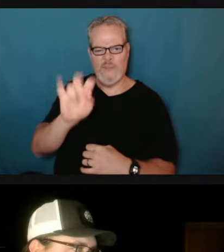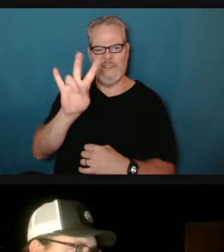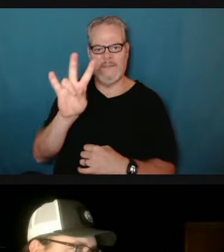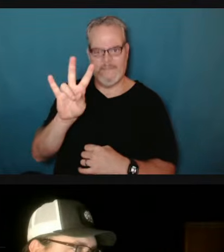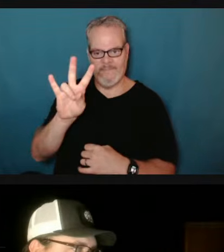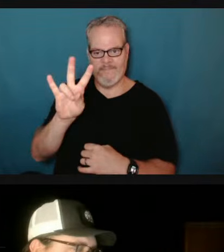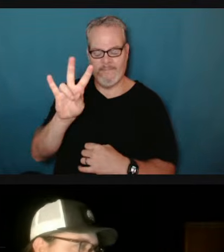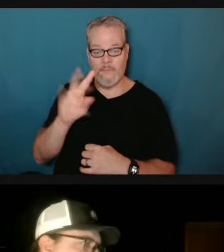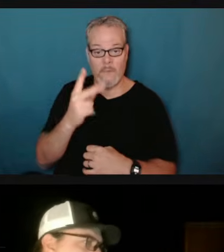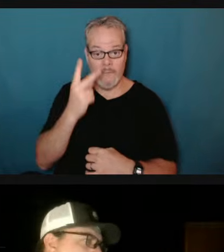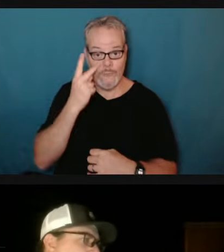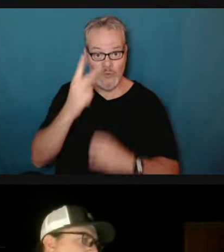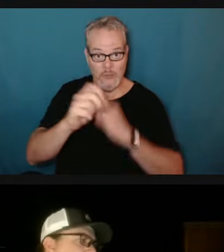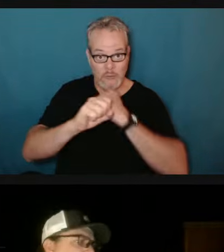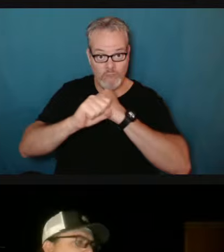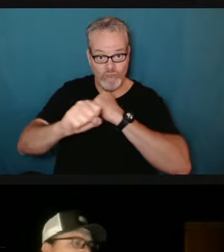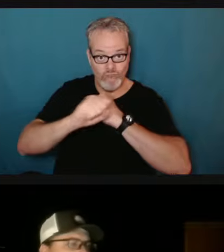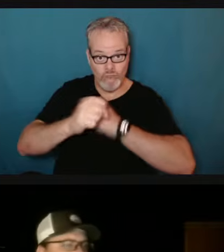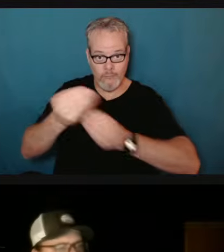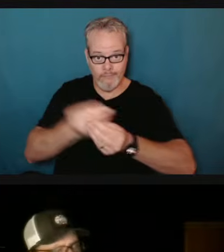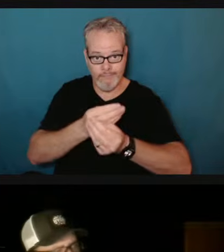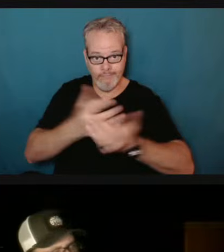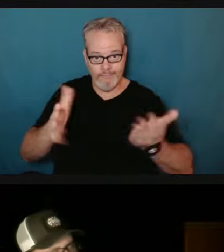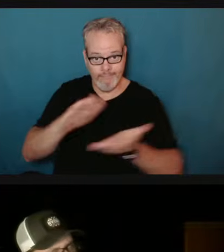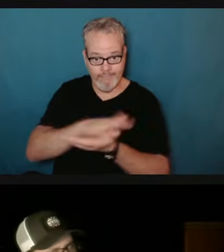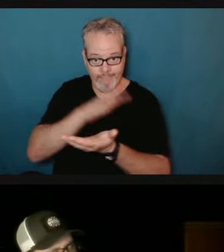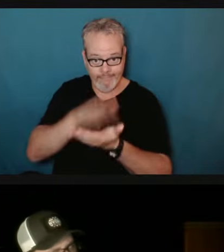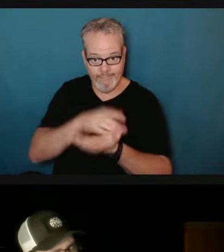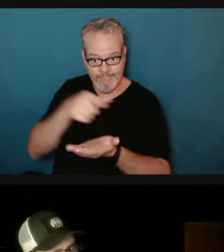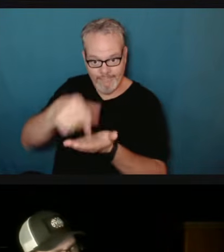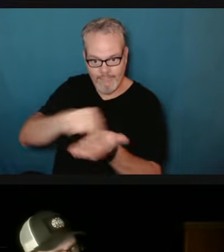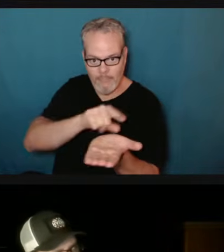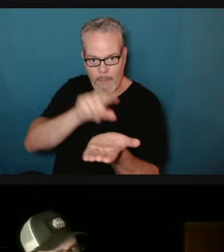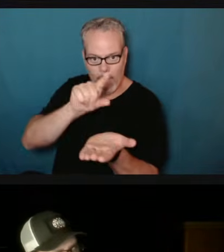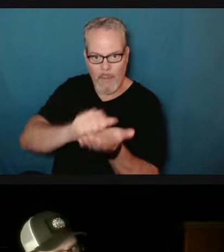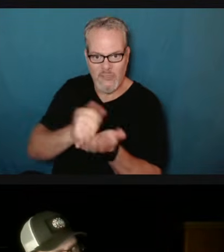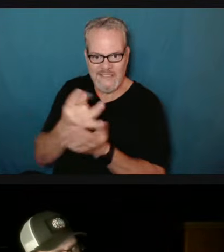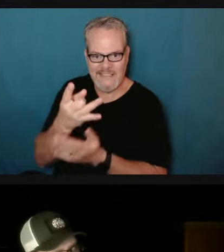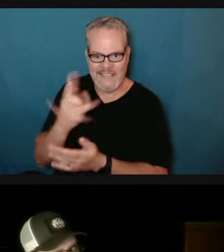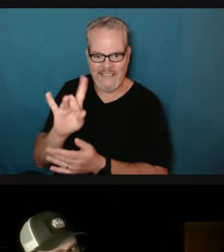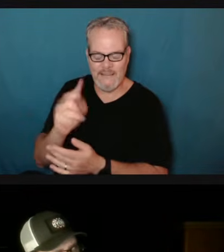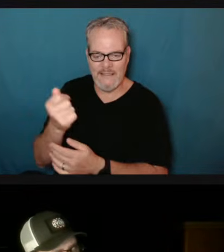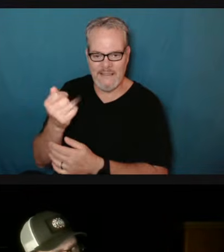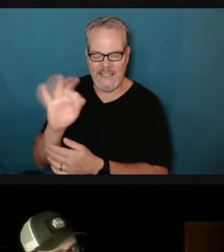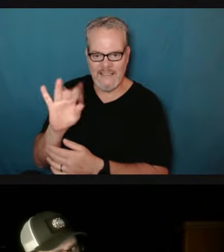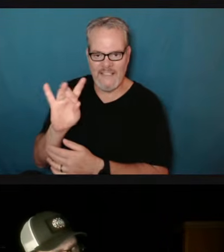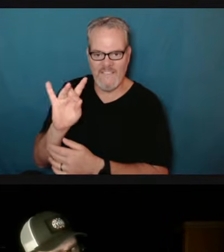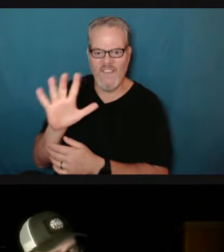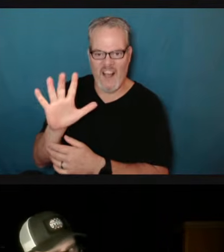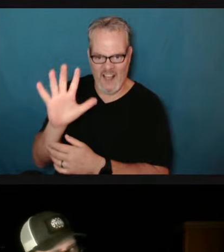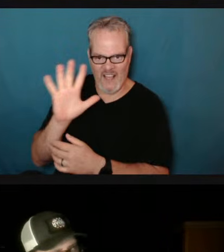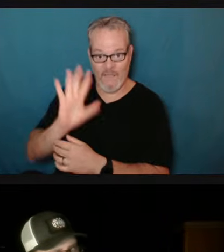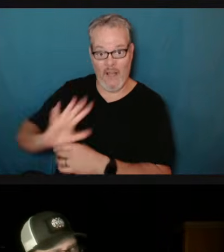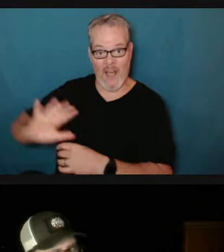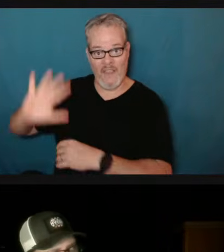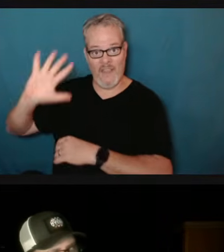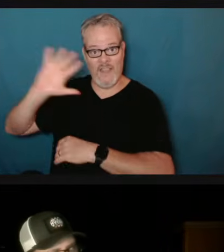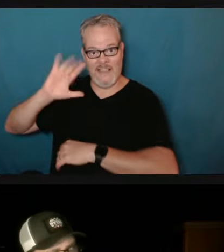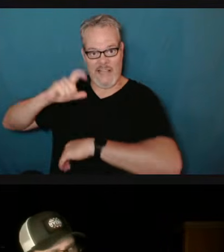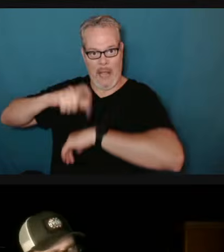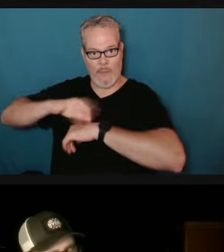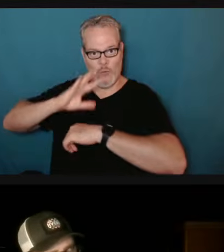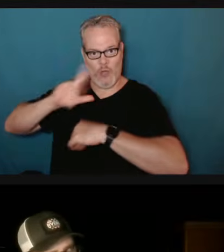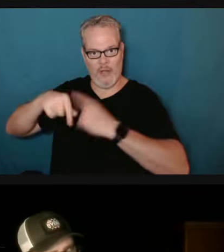a paper that was published, I think it was in 1985, by Don Swanson and others talking about the event. At that time, they were referring to it as a